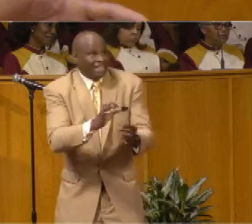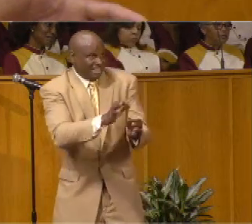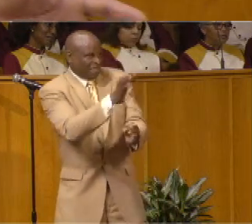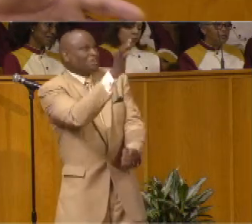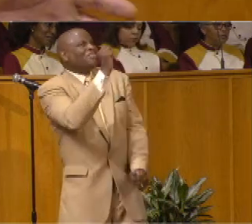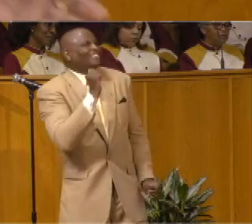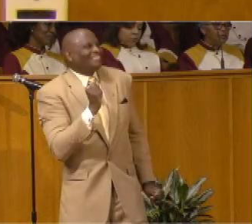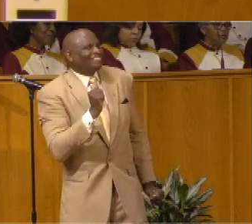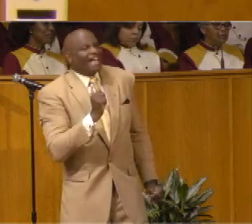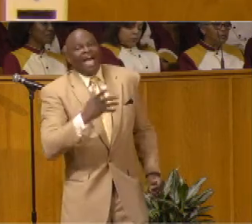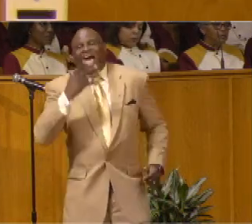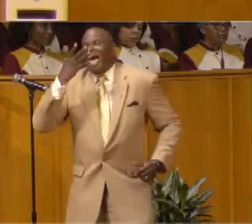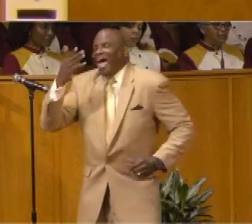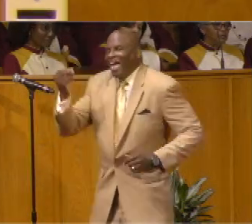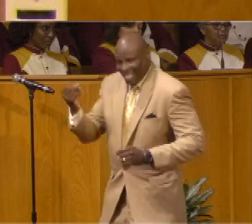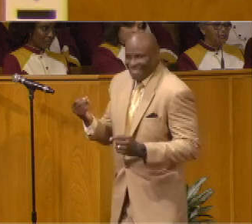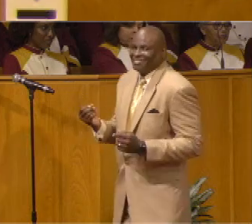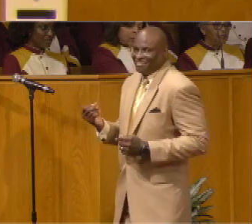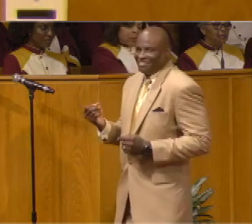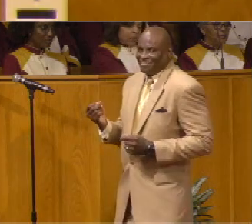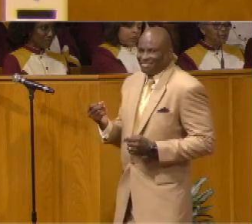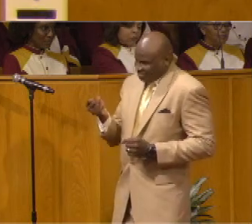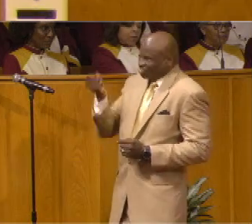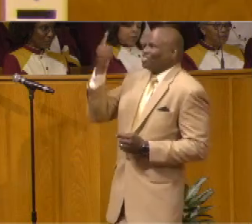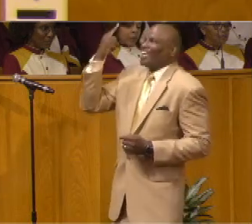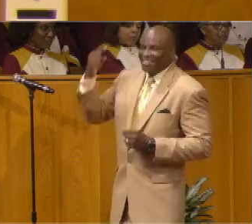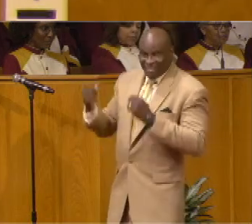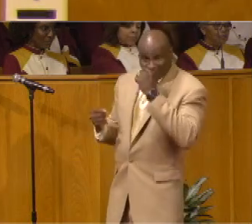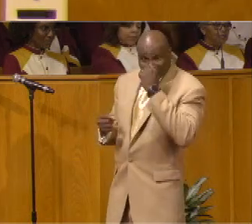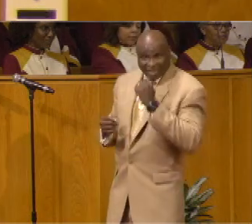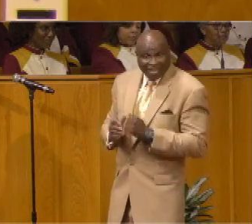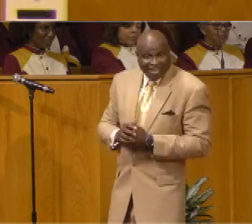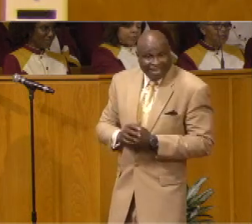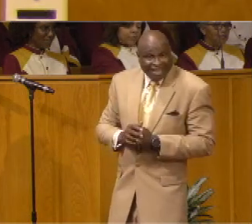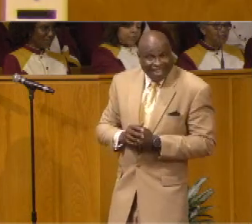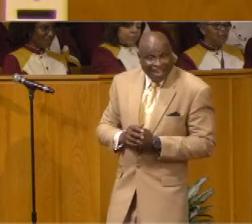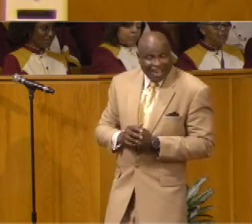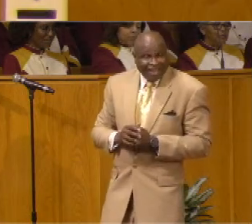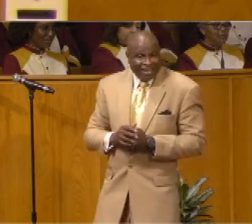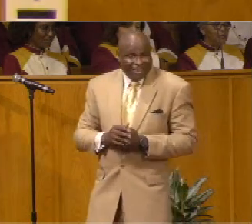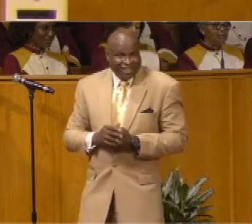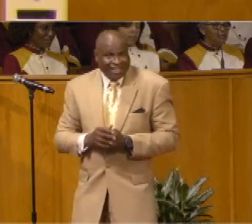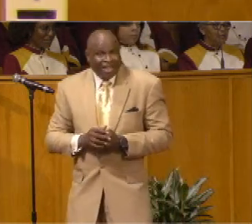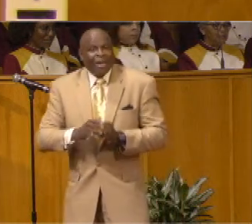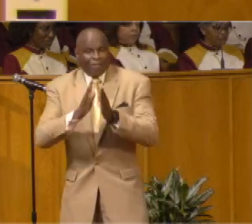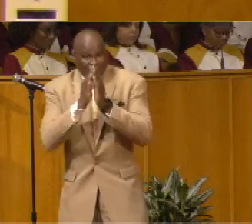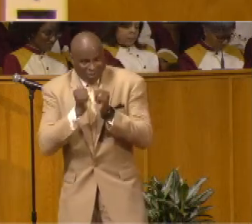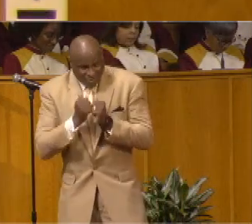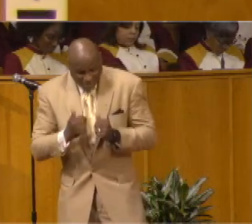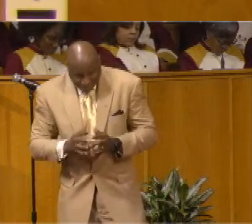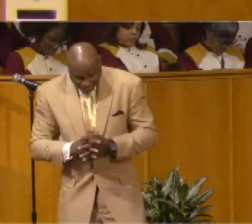spirit and in understanding. Pray with me.